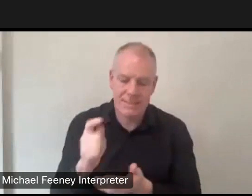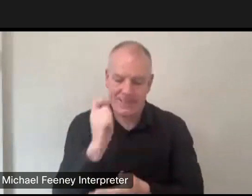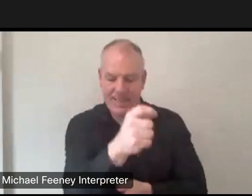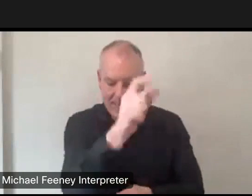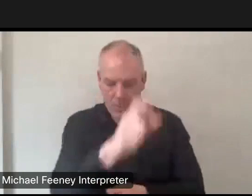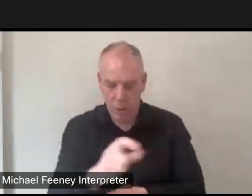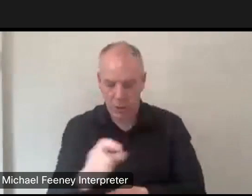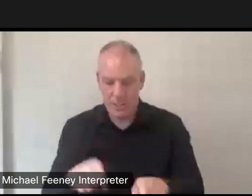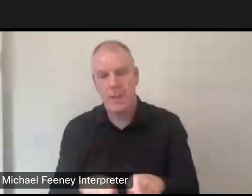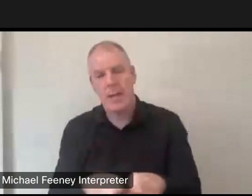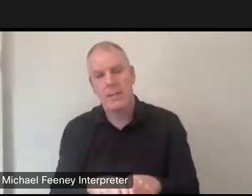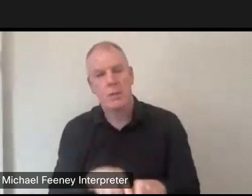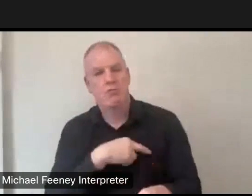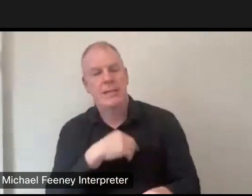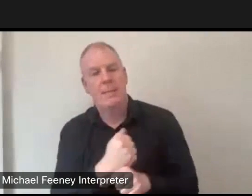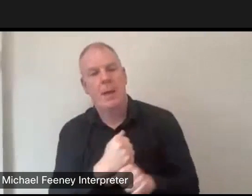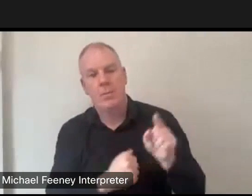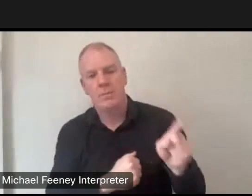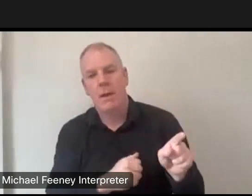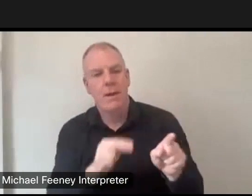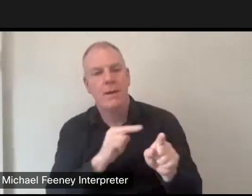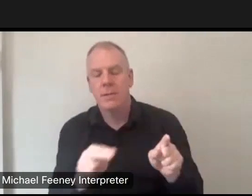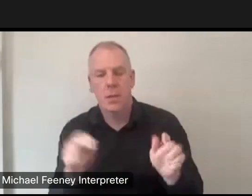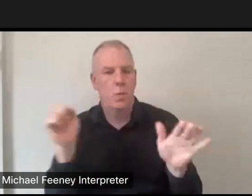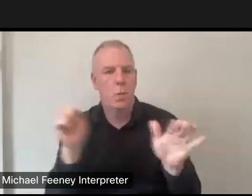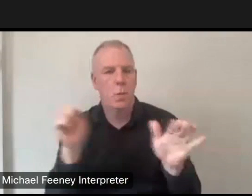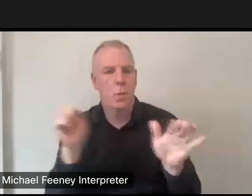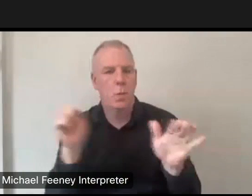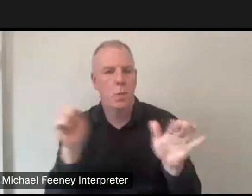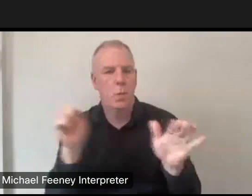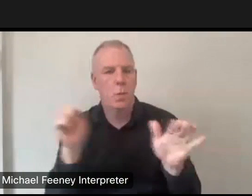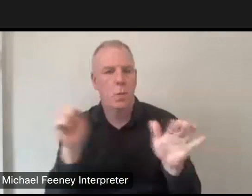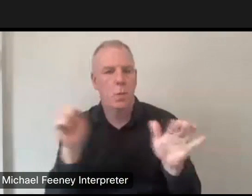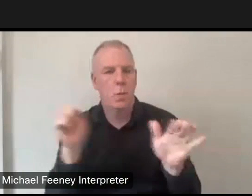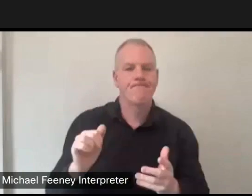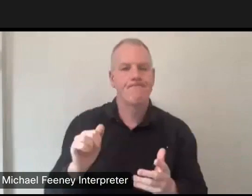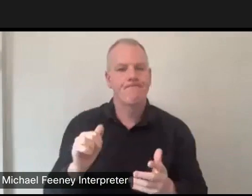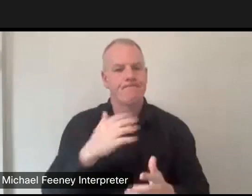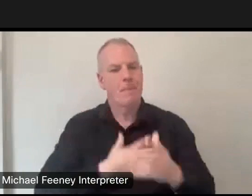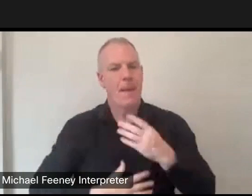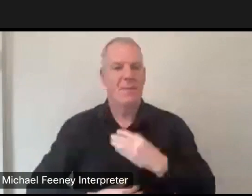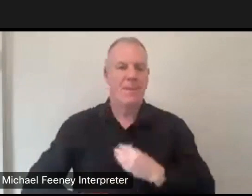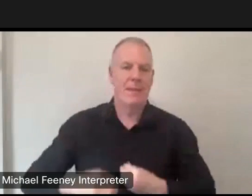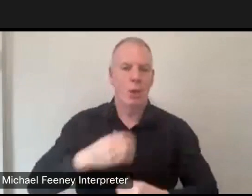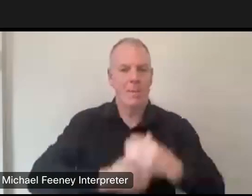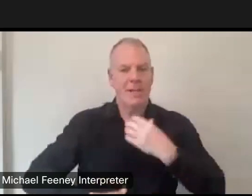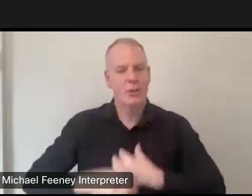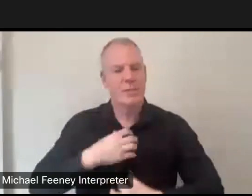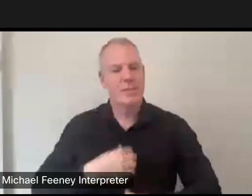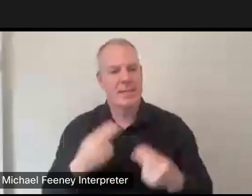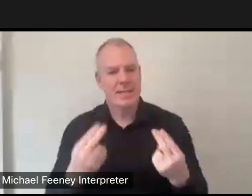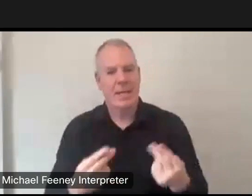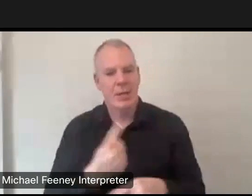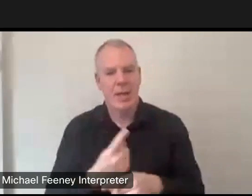So it really is to not lose that essence of, you know, the empathy and compassion that is required, and then